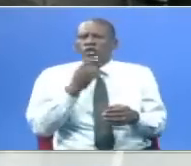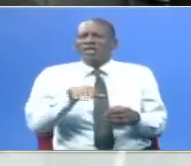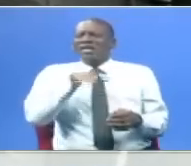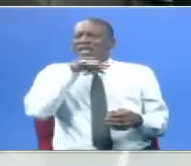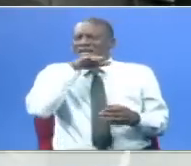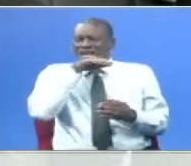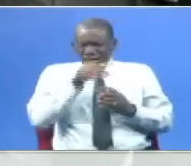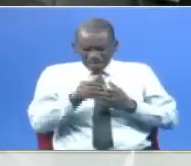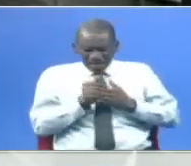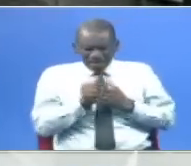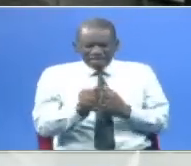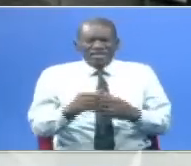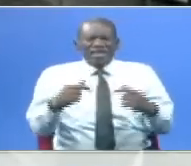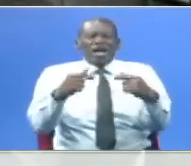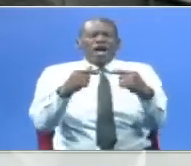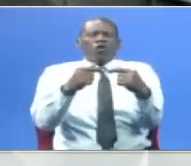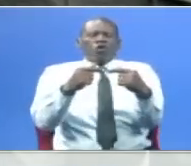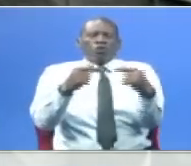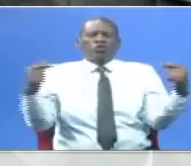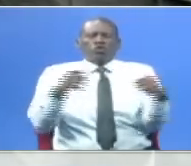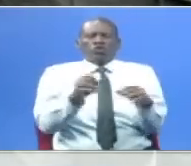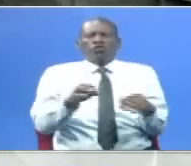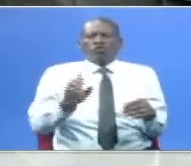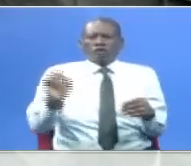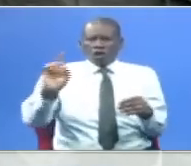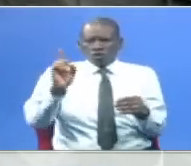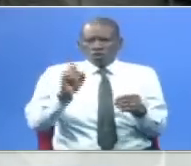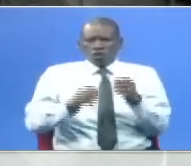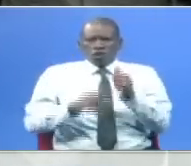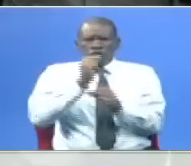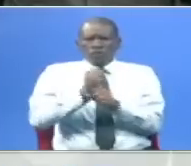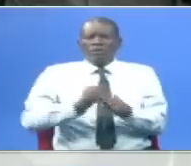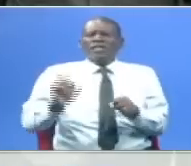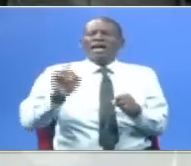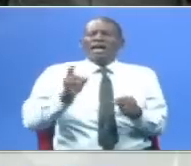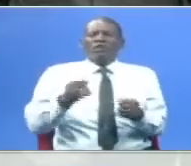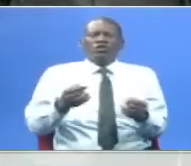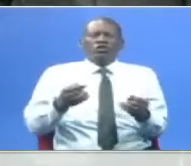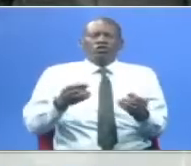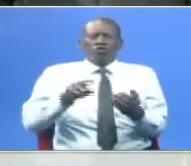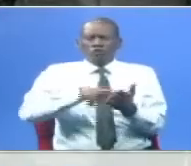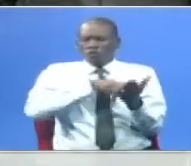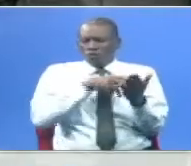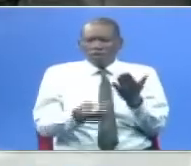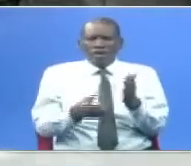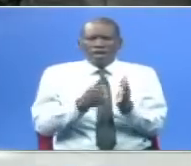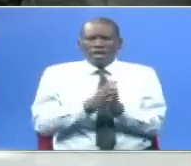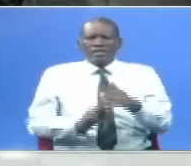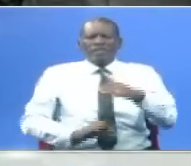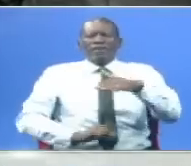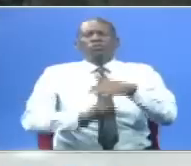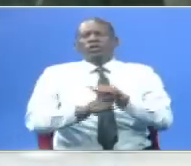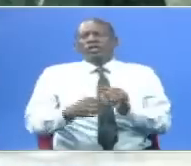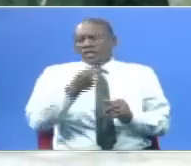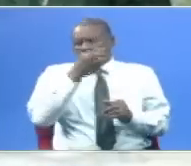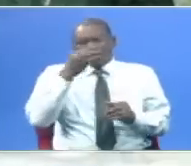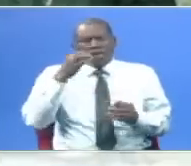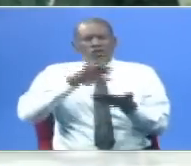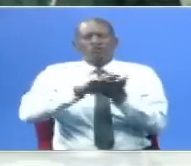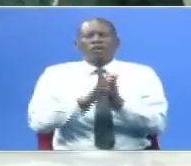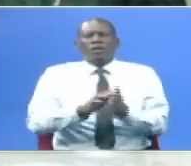a massive rebellion in Kanu that dealt the grand old party a fatal blow and propelled Kibaki to the